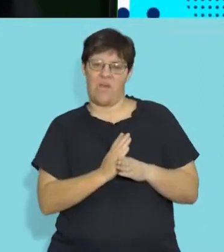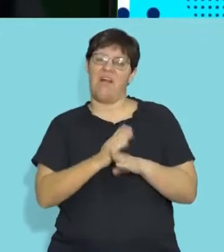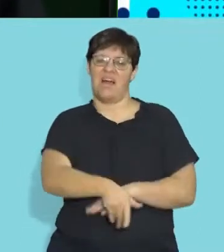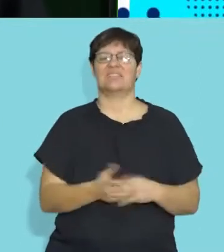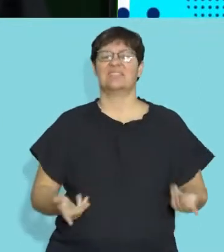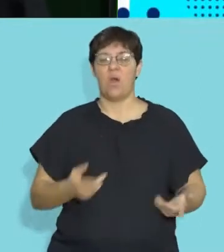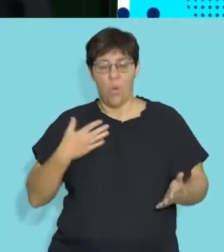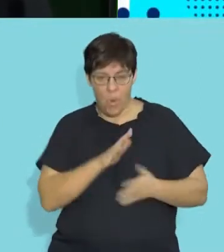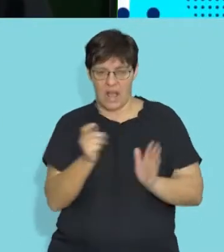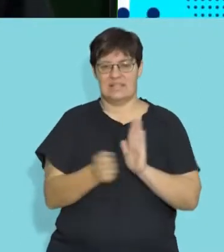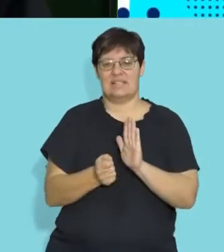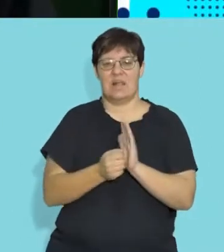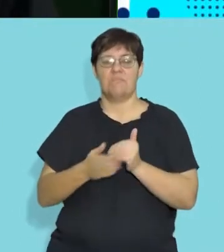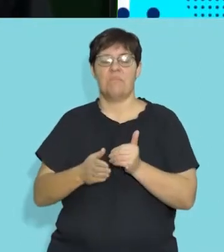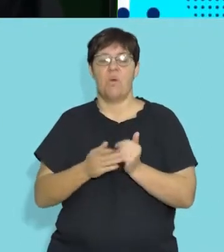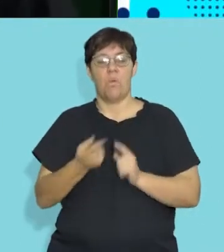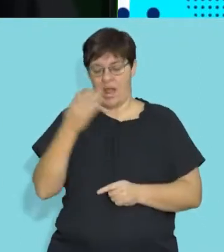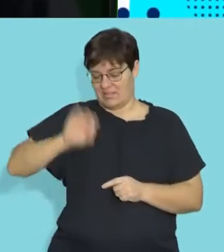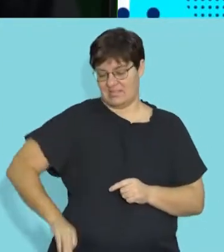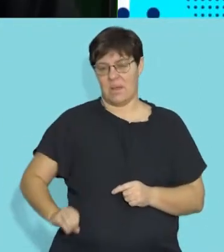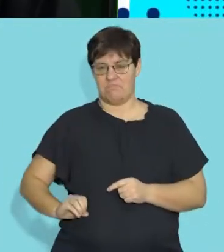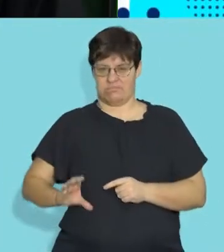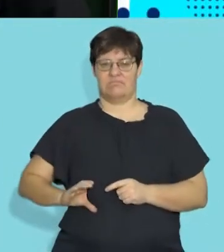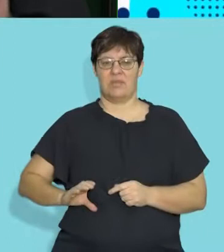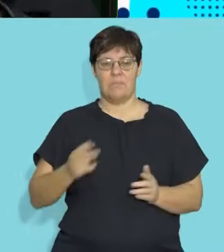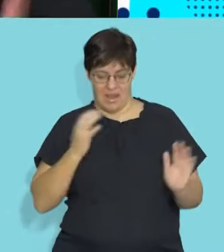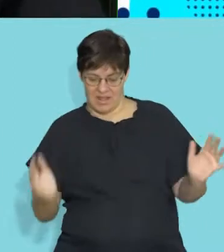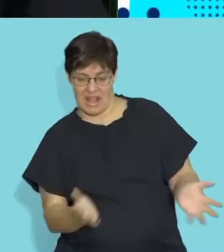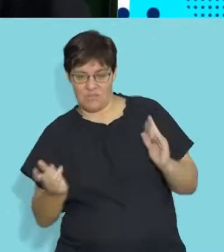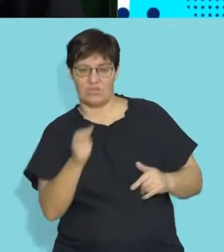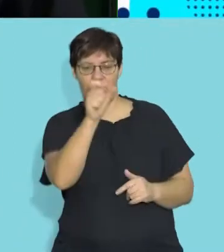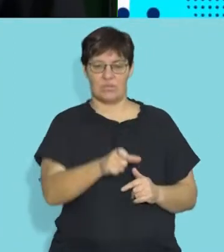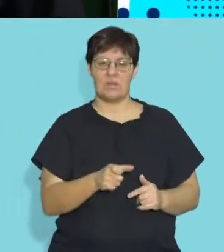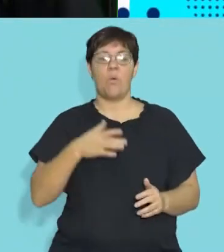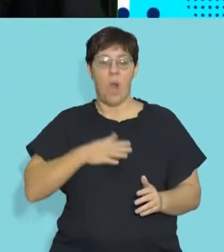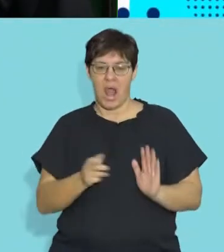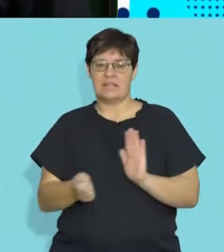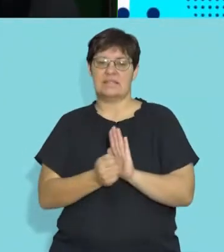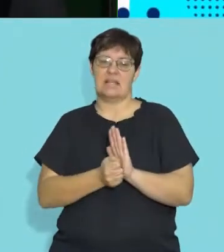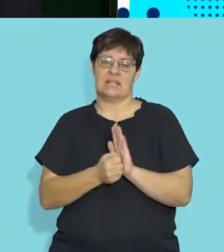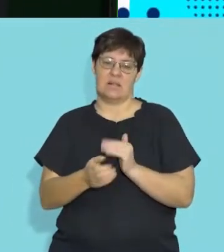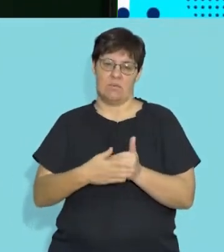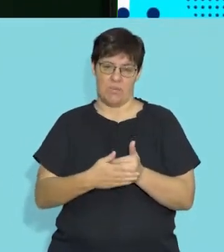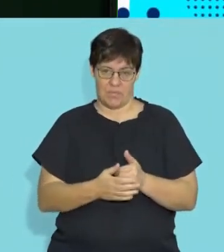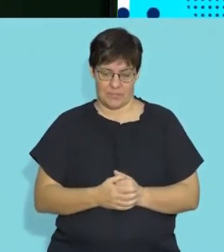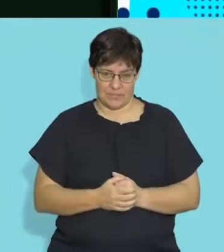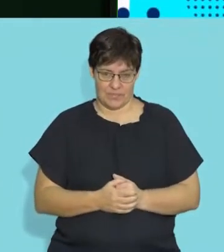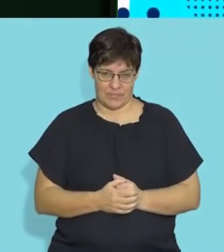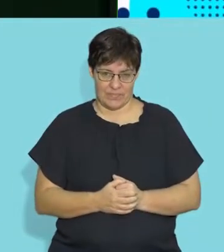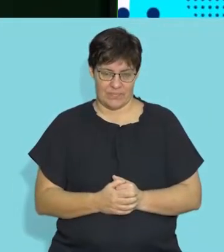would obviously earn more, and that would be an encouraging factor to improve our sales.